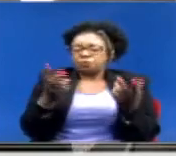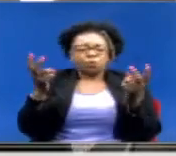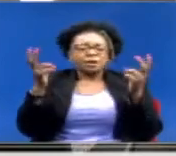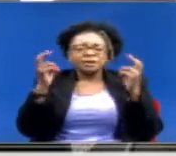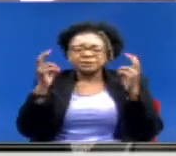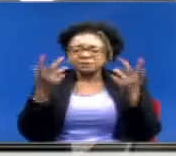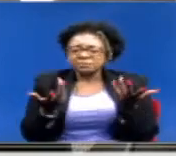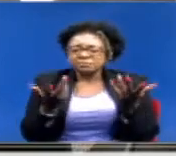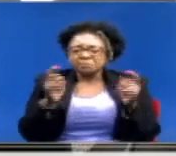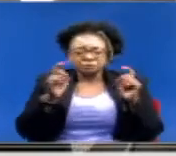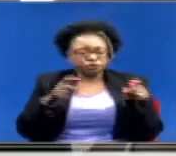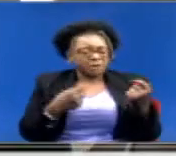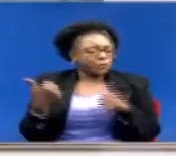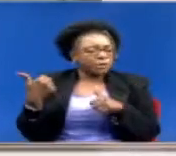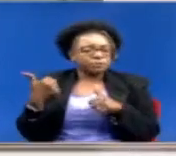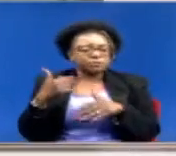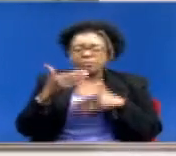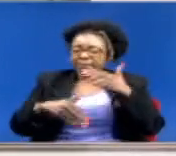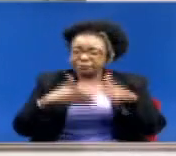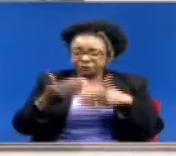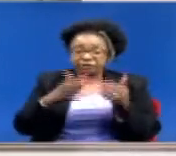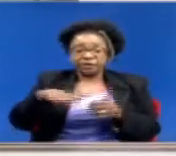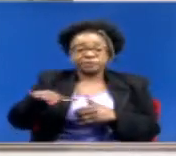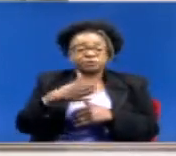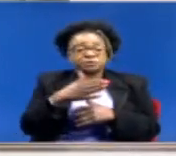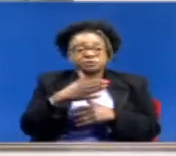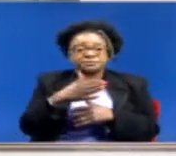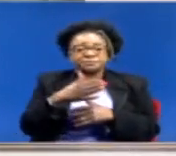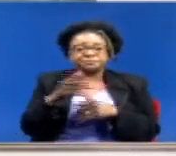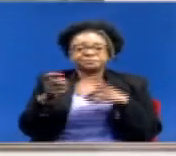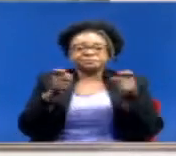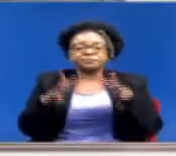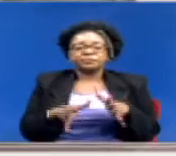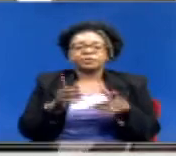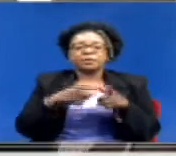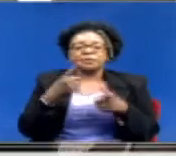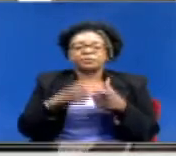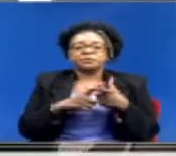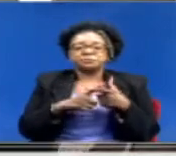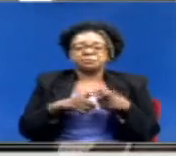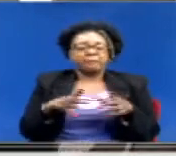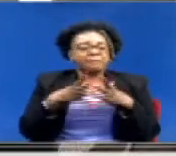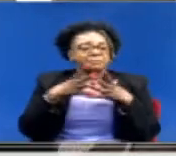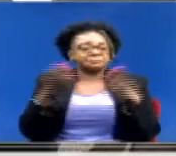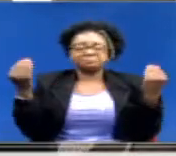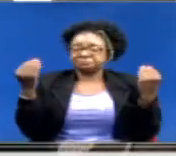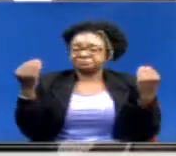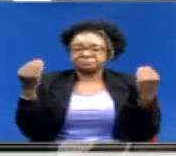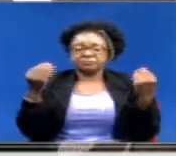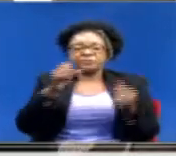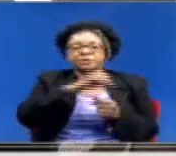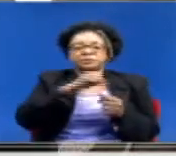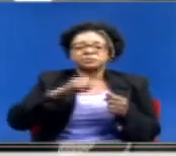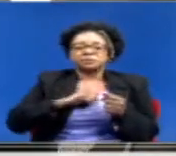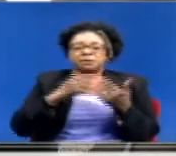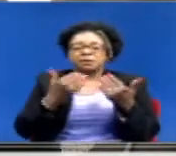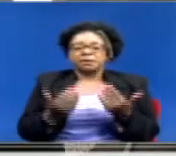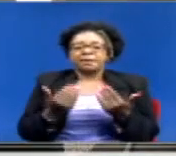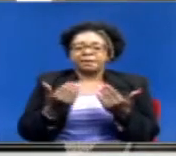out. That is the procedure of the House. The director was then forced to prematurely leave the sitting. The senators were left mulling over